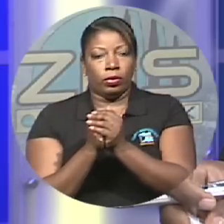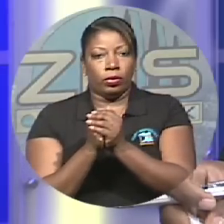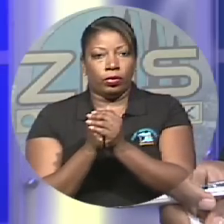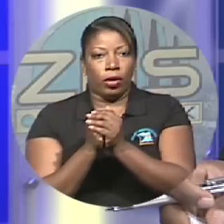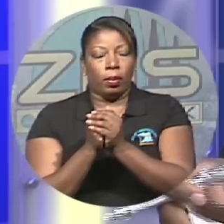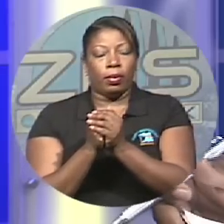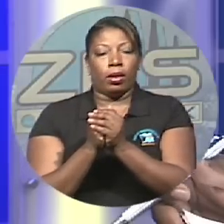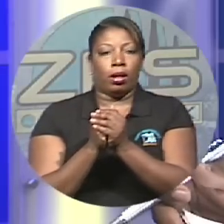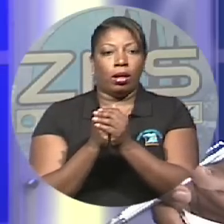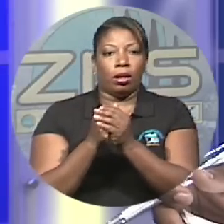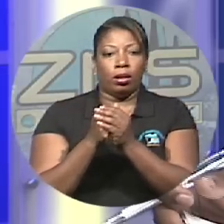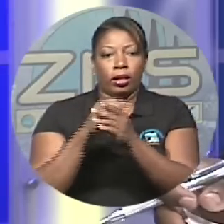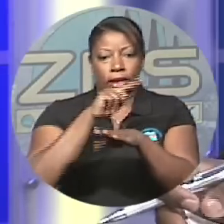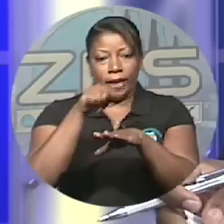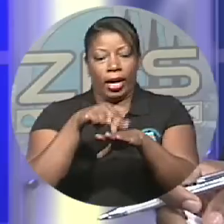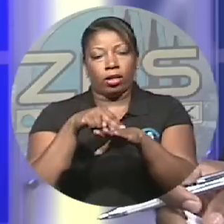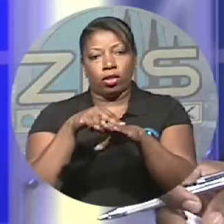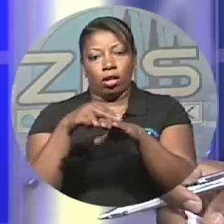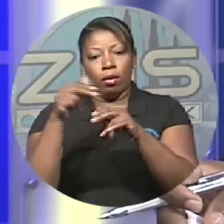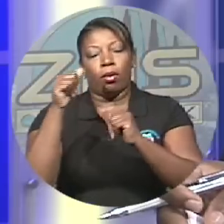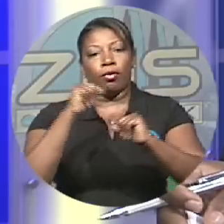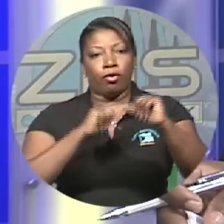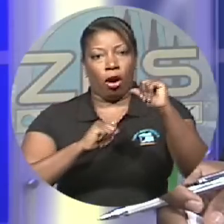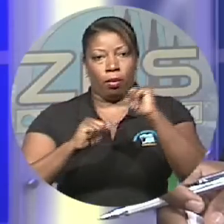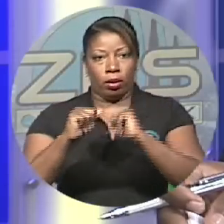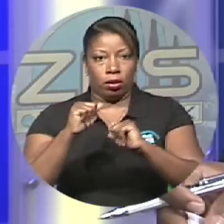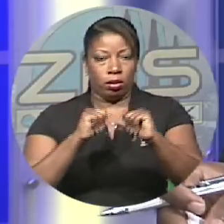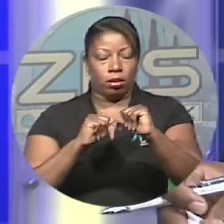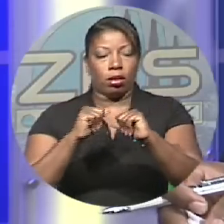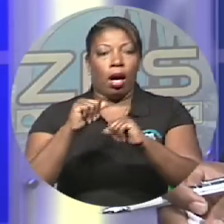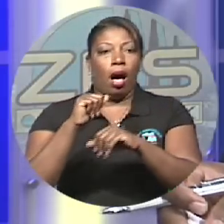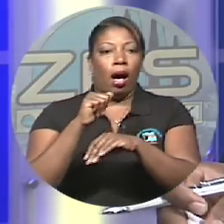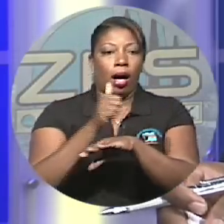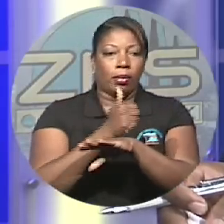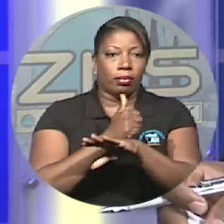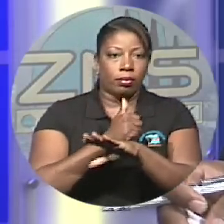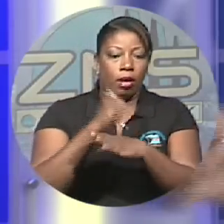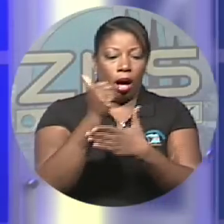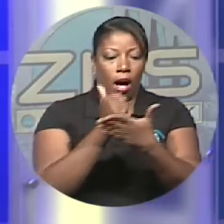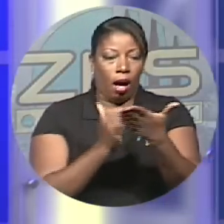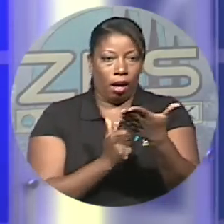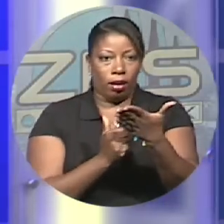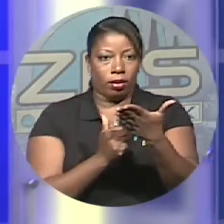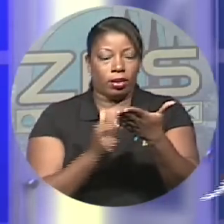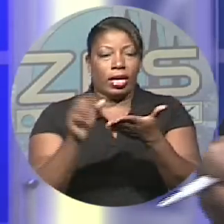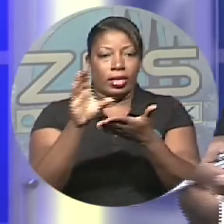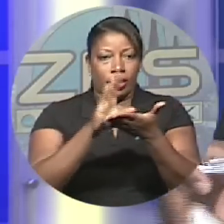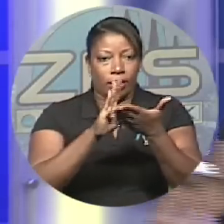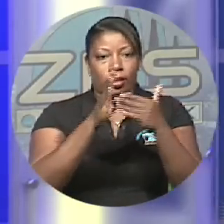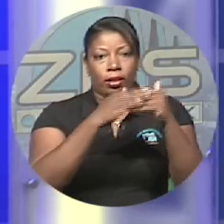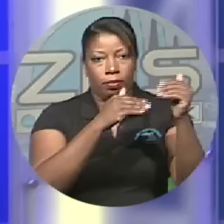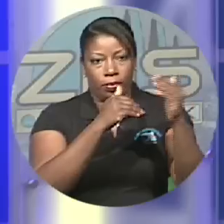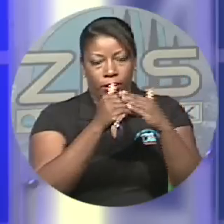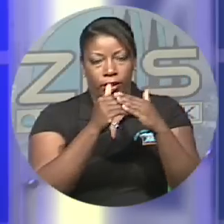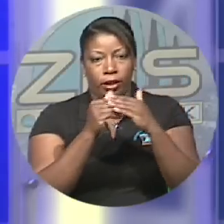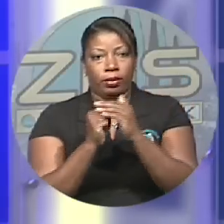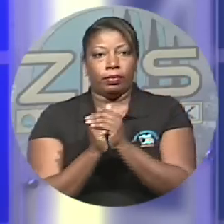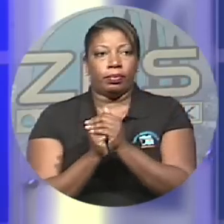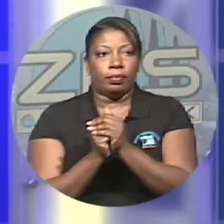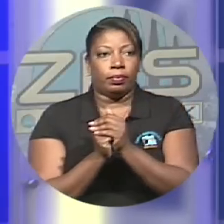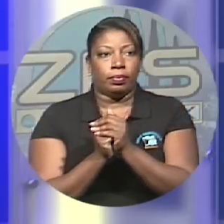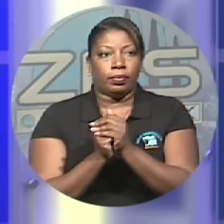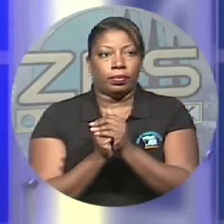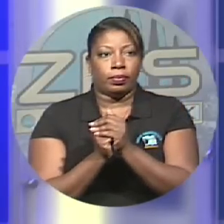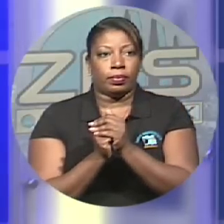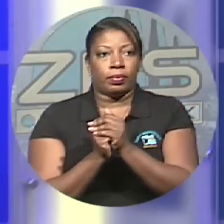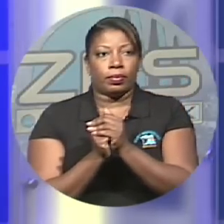Now, we're told that it will feature great Chinese opera scenes and traditional Chinese martial arts. Well, that does it for